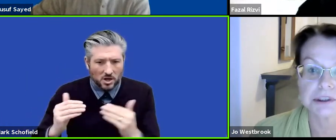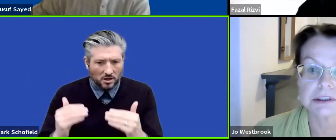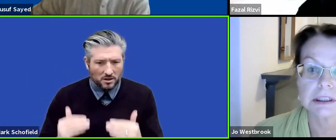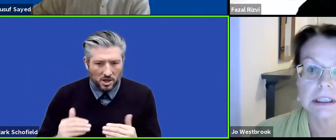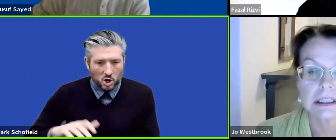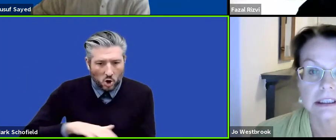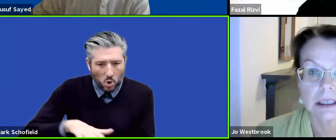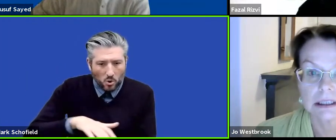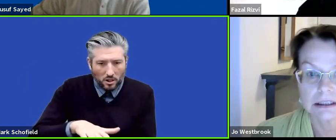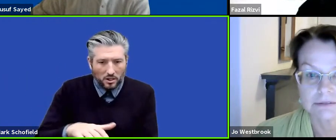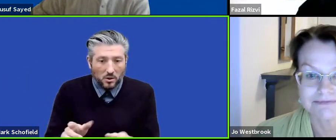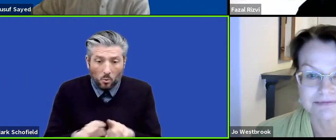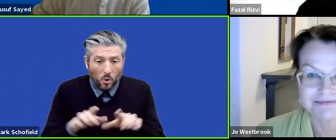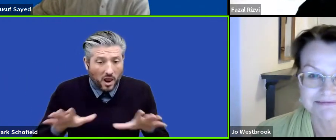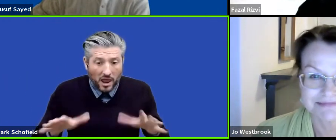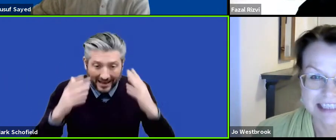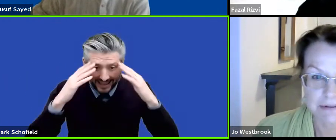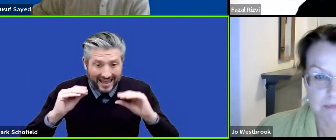that portal?